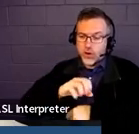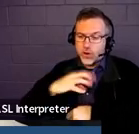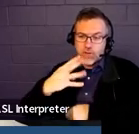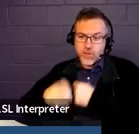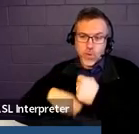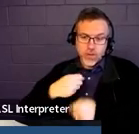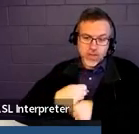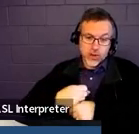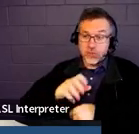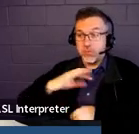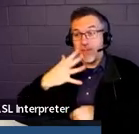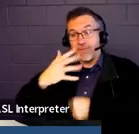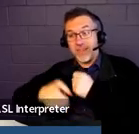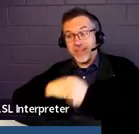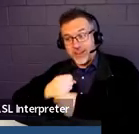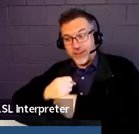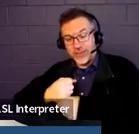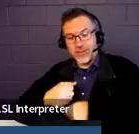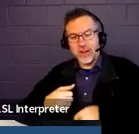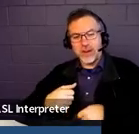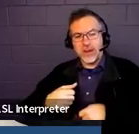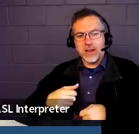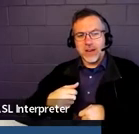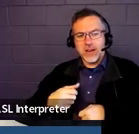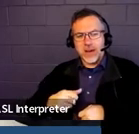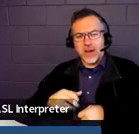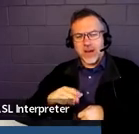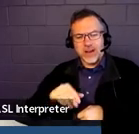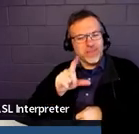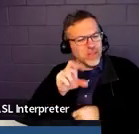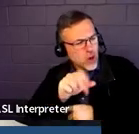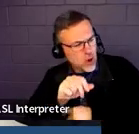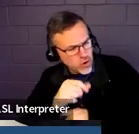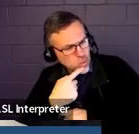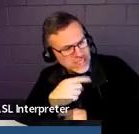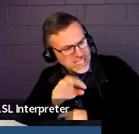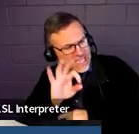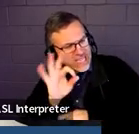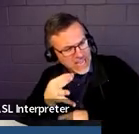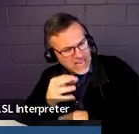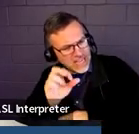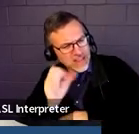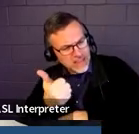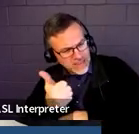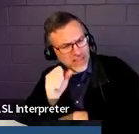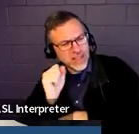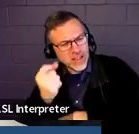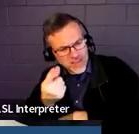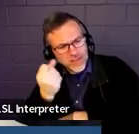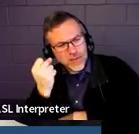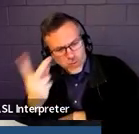it, we discussed this, Leora, we said 9th, 10th, 11th, 12th, and mm-hmm.